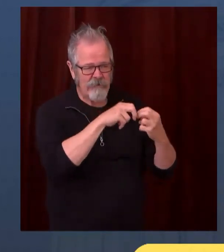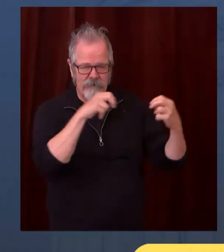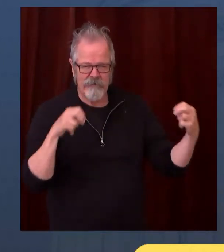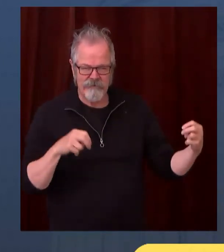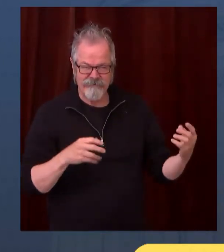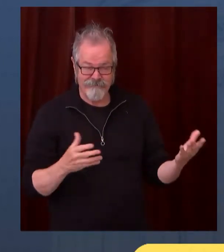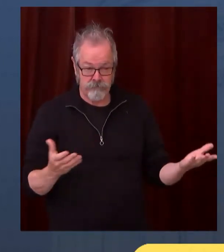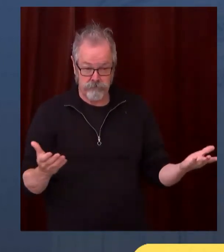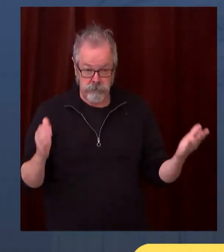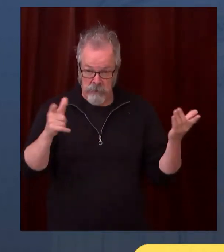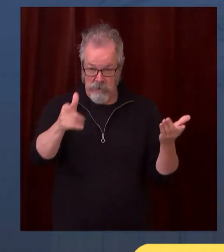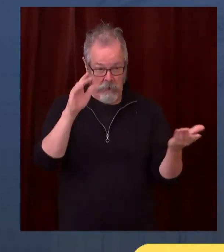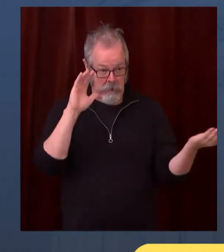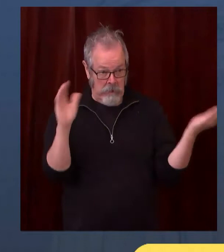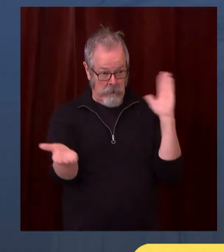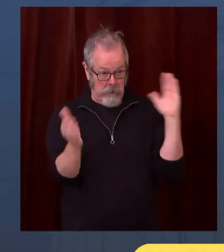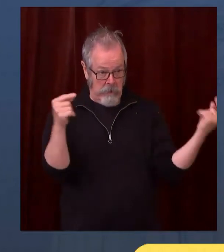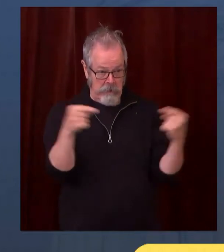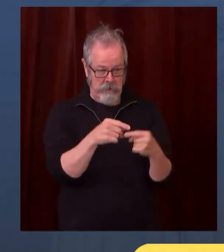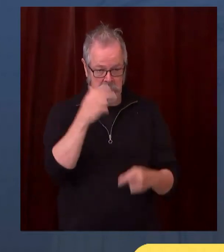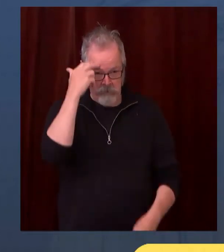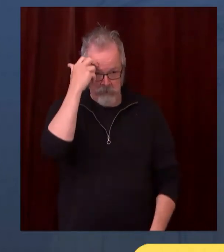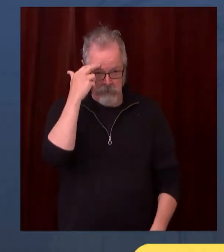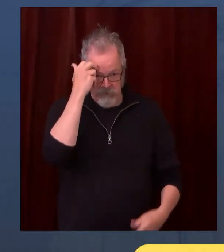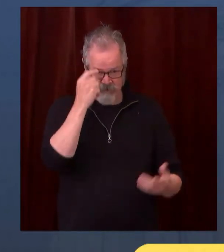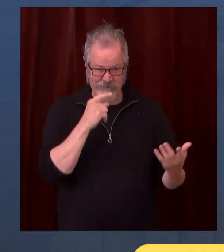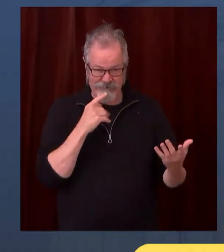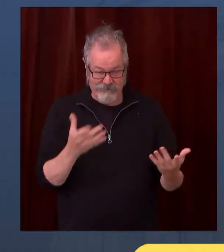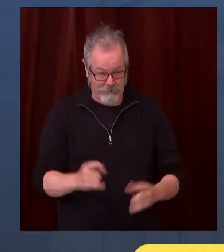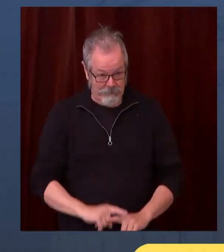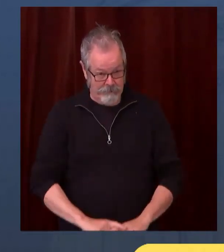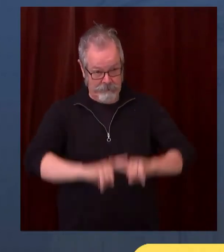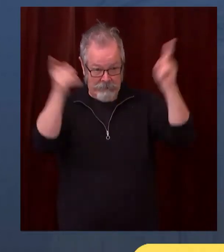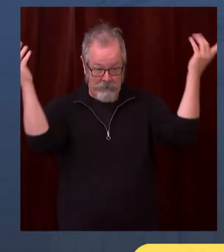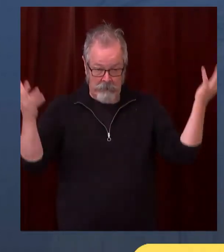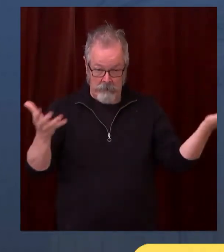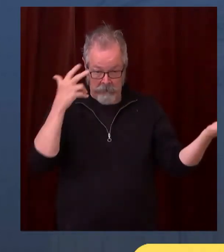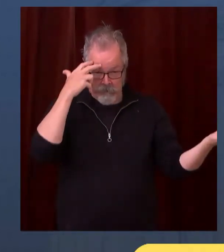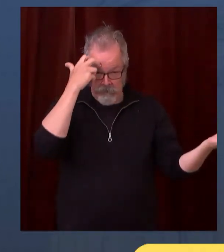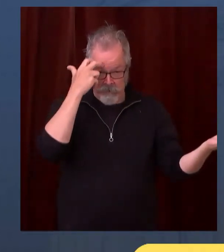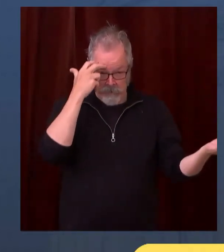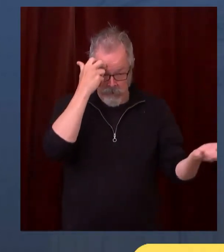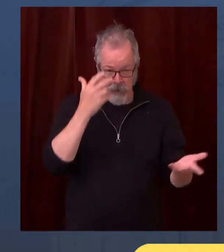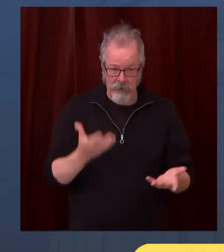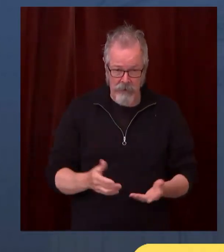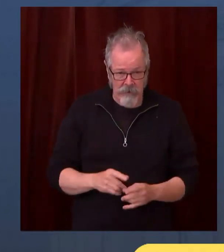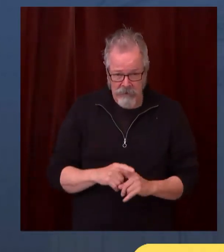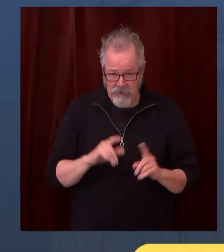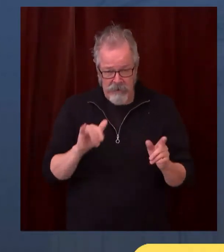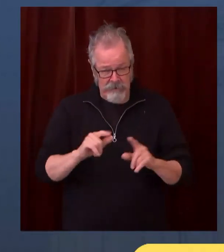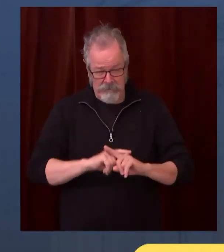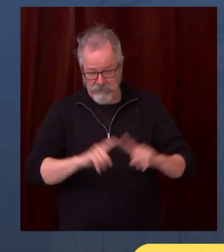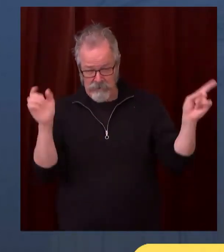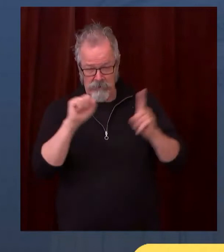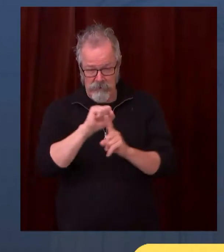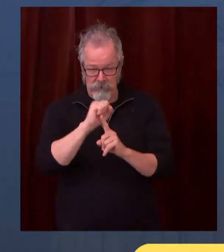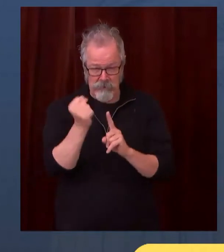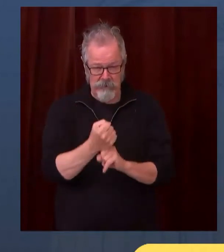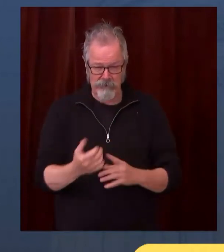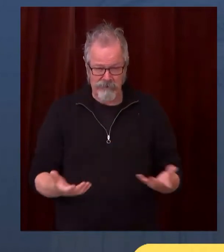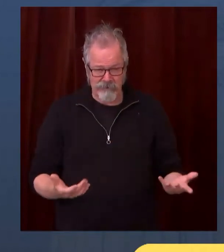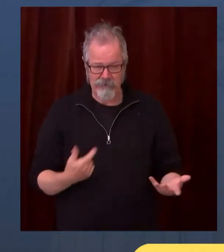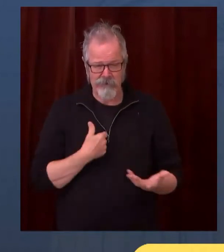their hands. And that's very, very different circumstances. So I'm confident the public can understand that